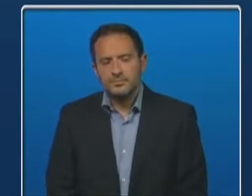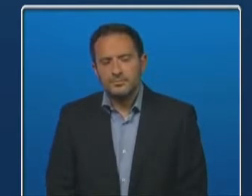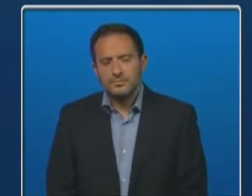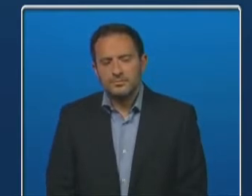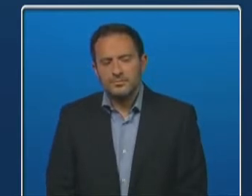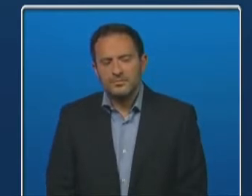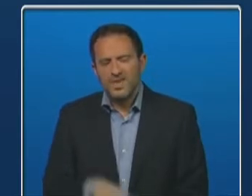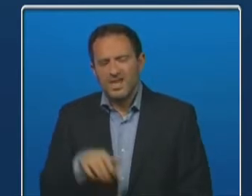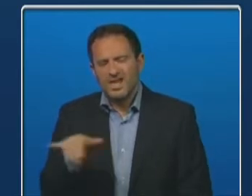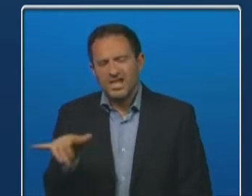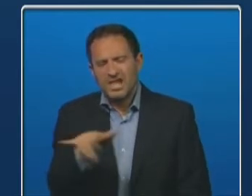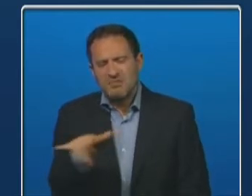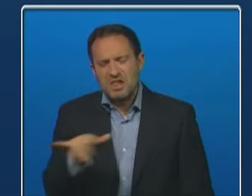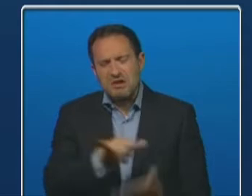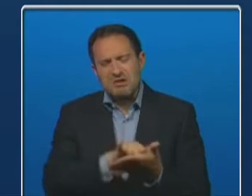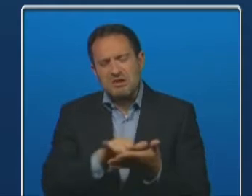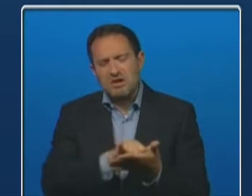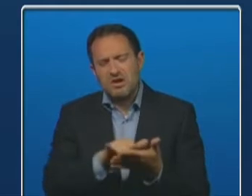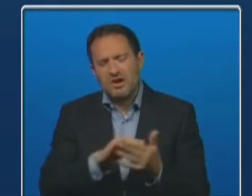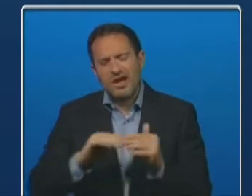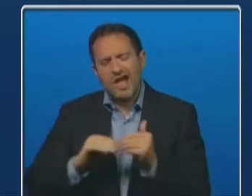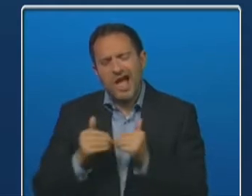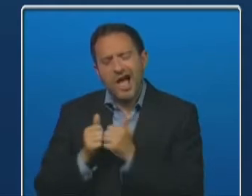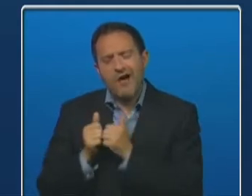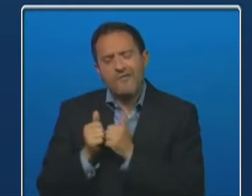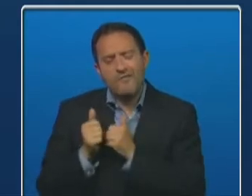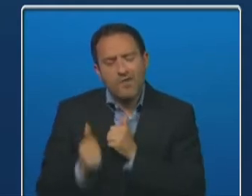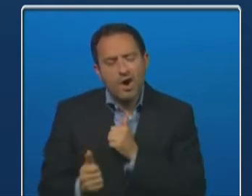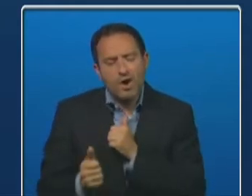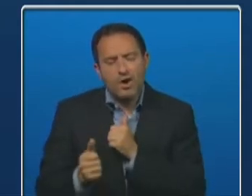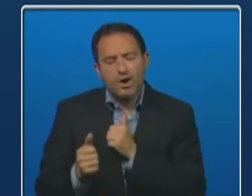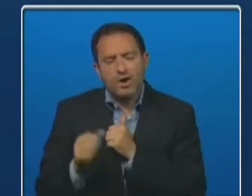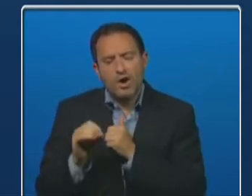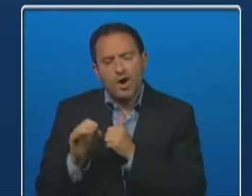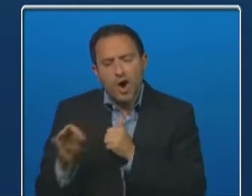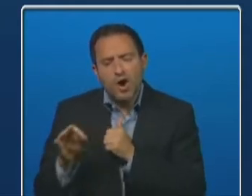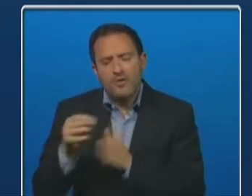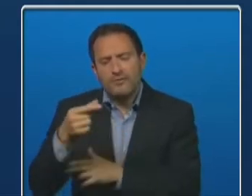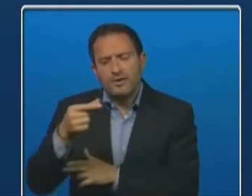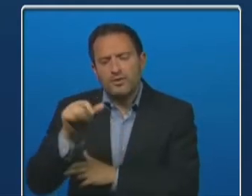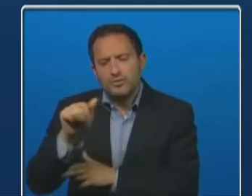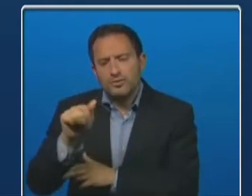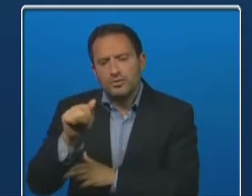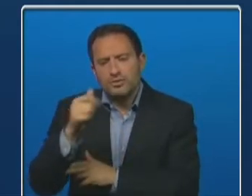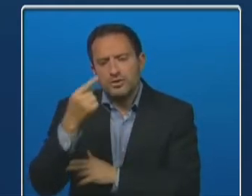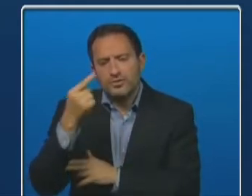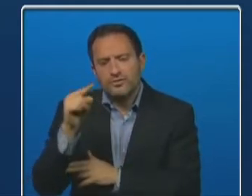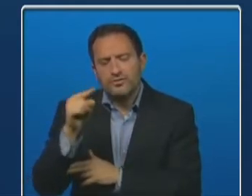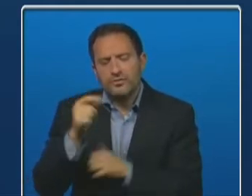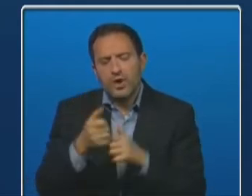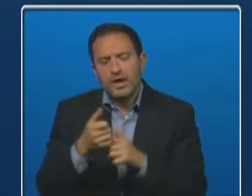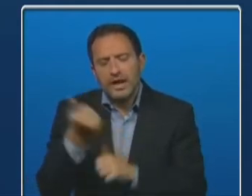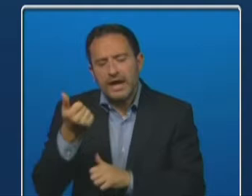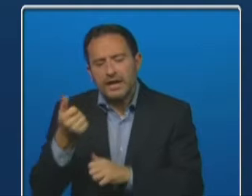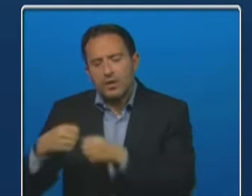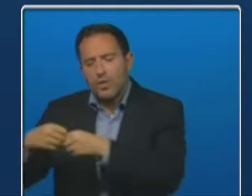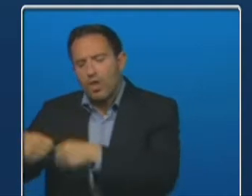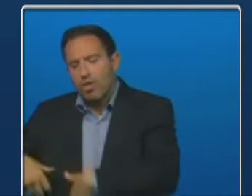York, how far off was Georgia in either gaining or losing a seat in the